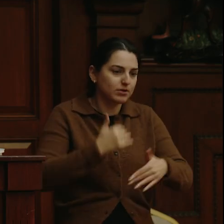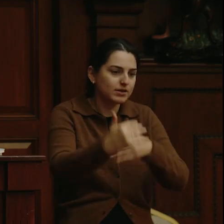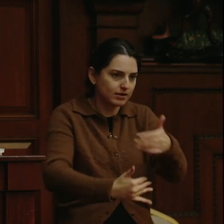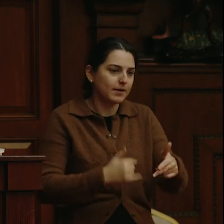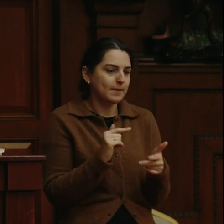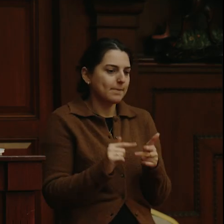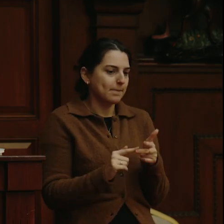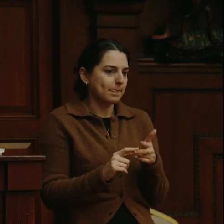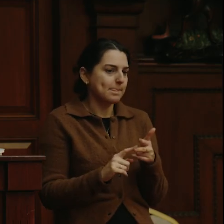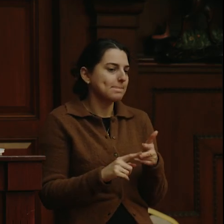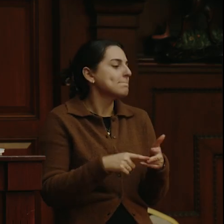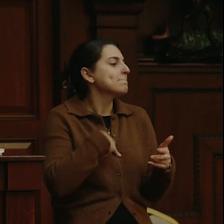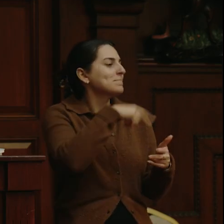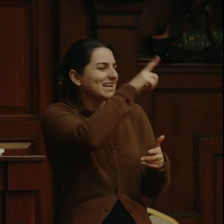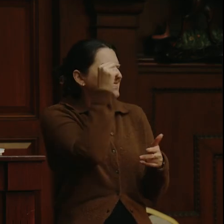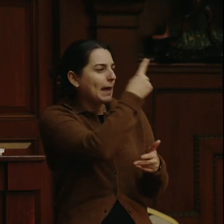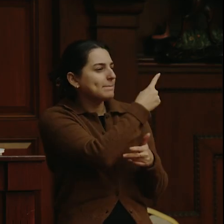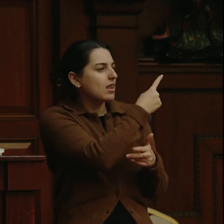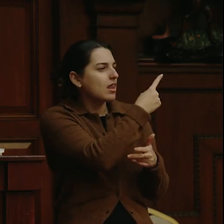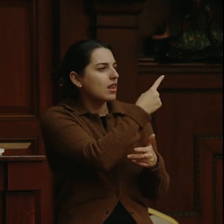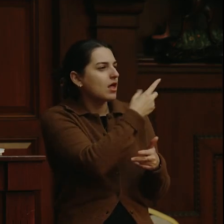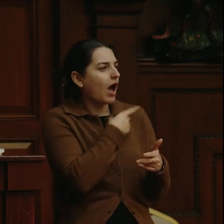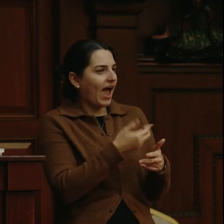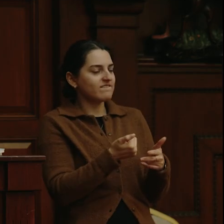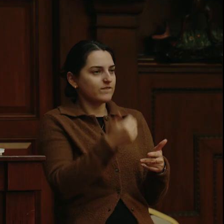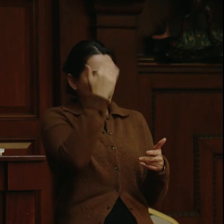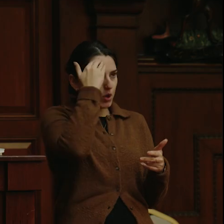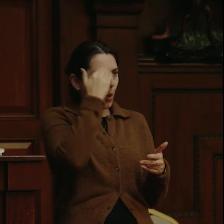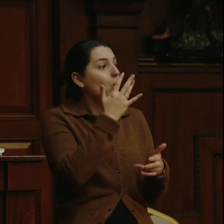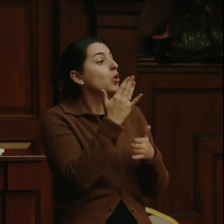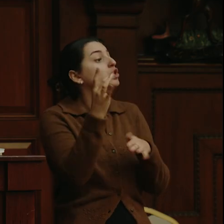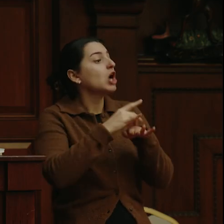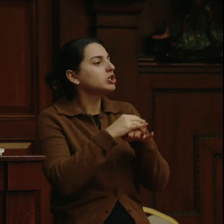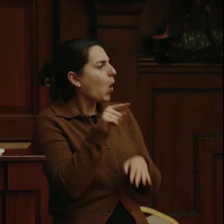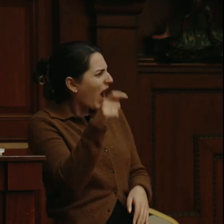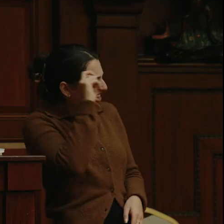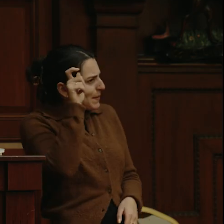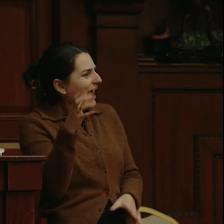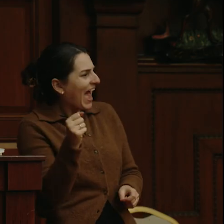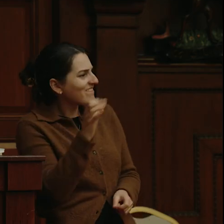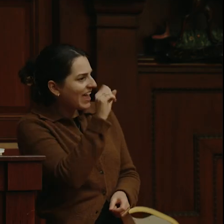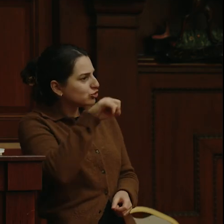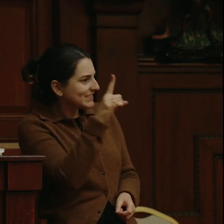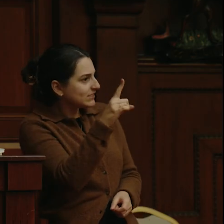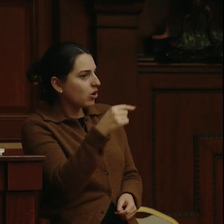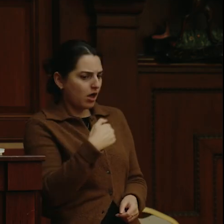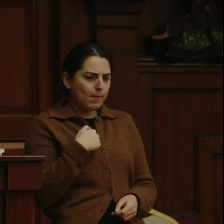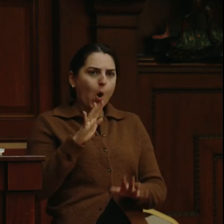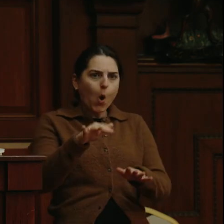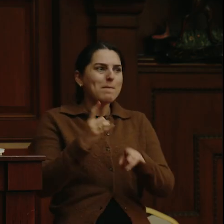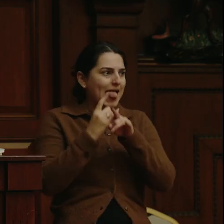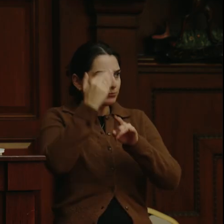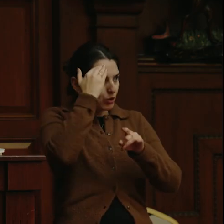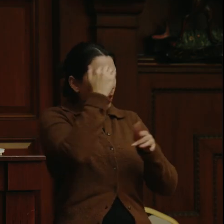if I, for example, was receiving a referral query Sjögren's disease in a patient, these would be very